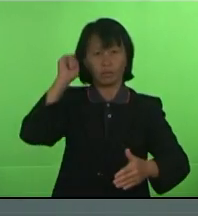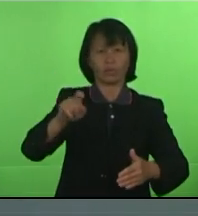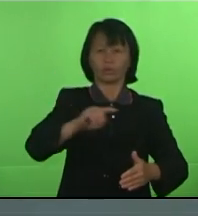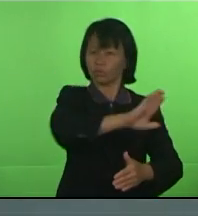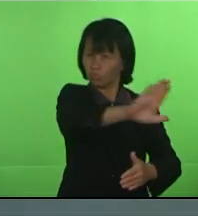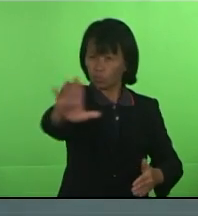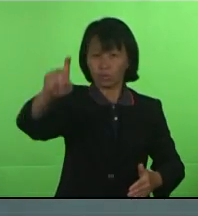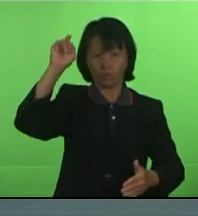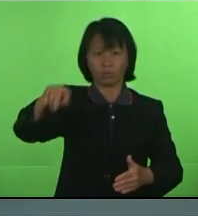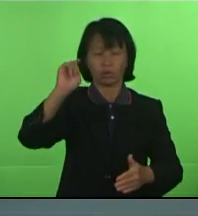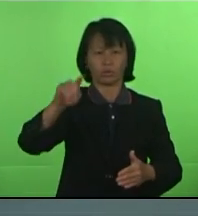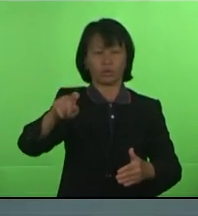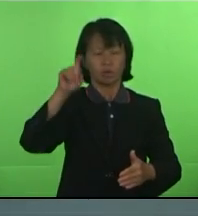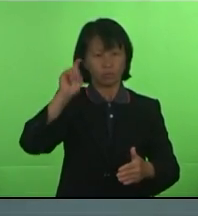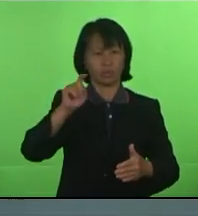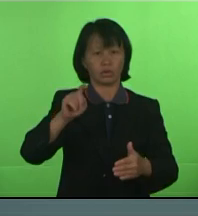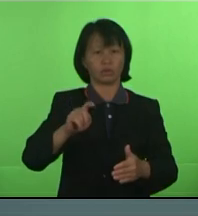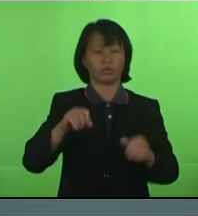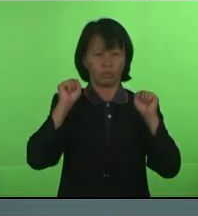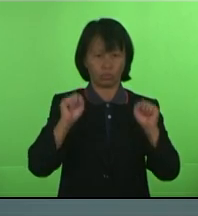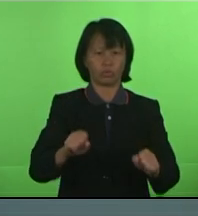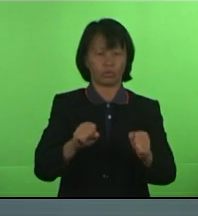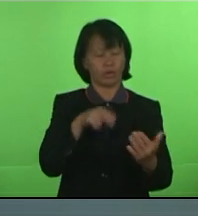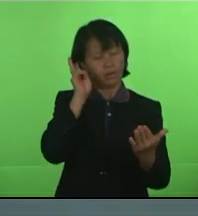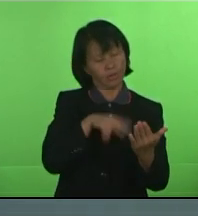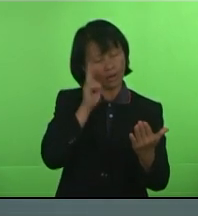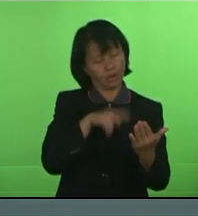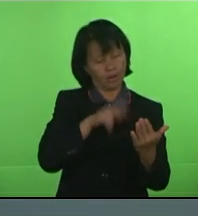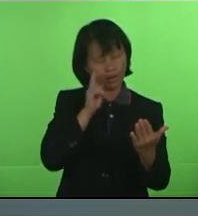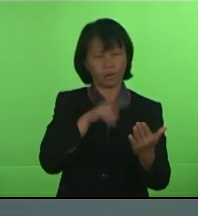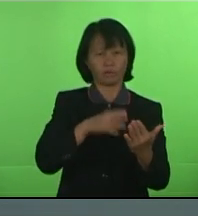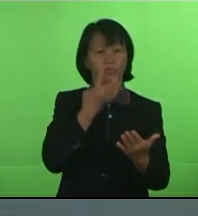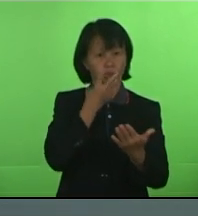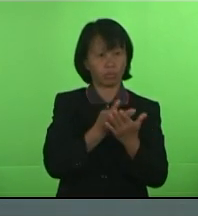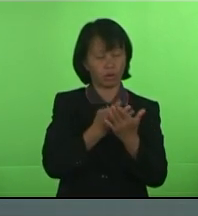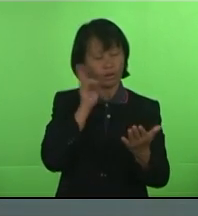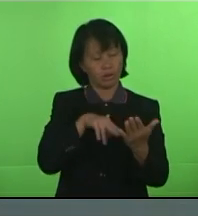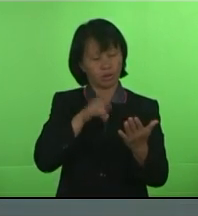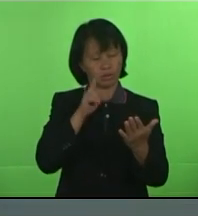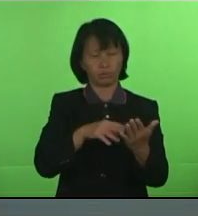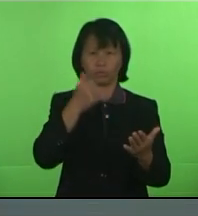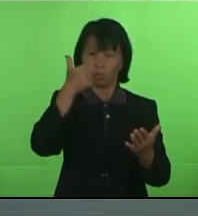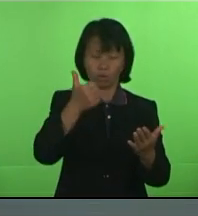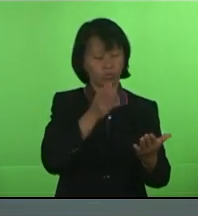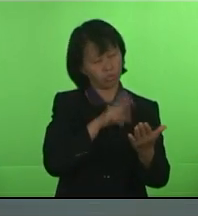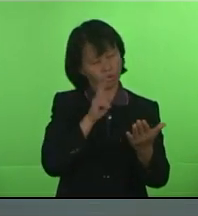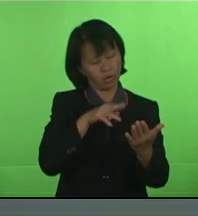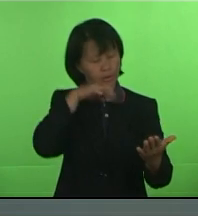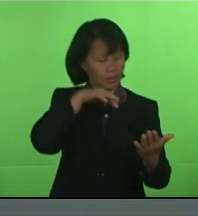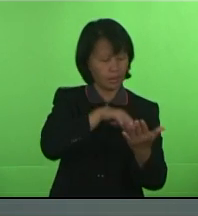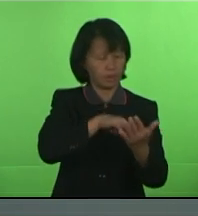us, especially us, to be able to read well. Not just reading well, but